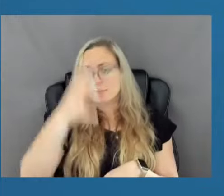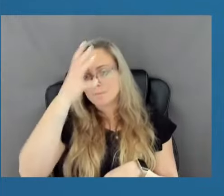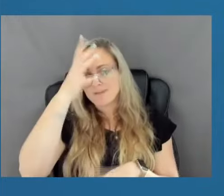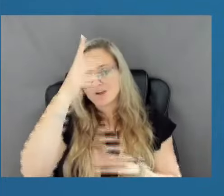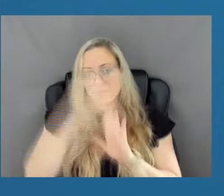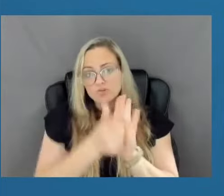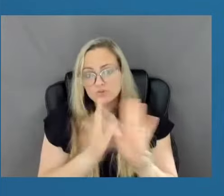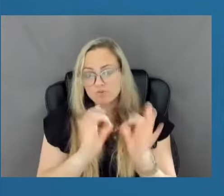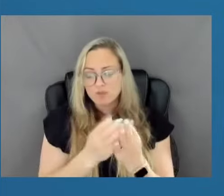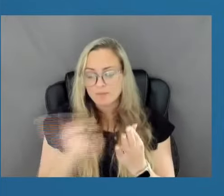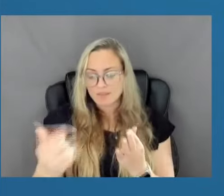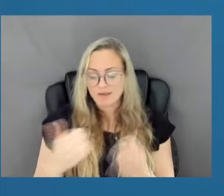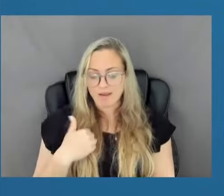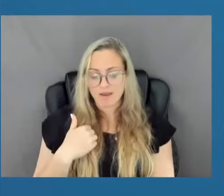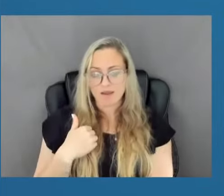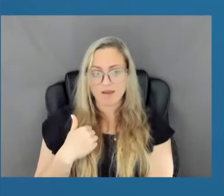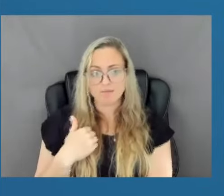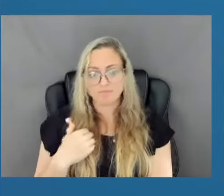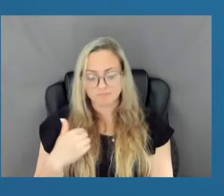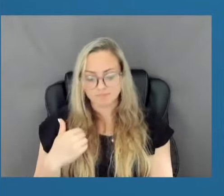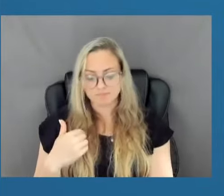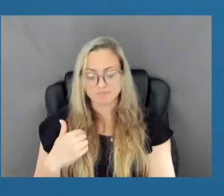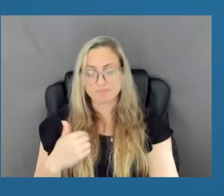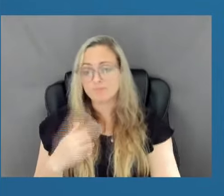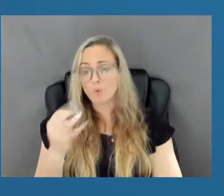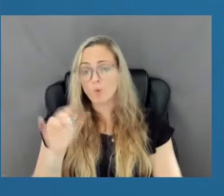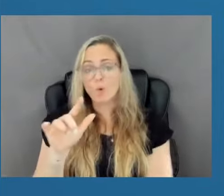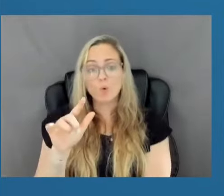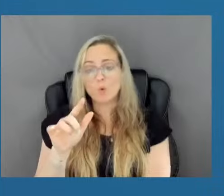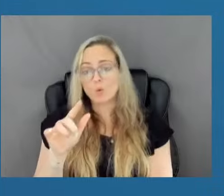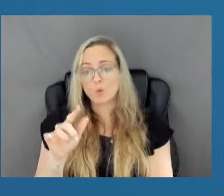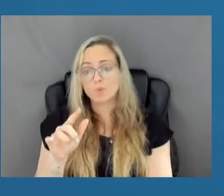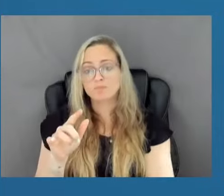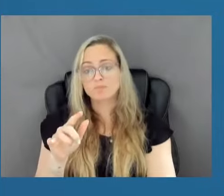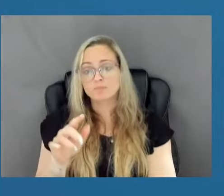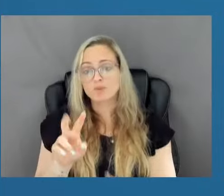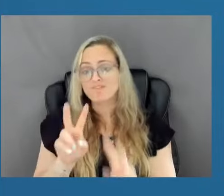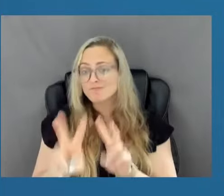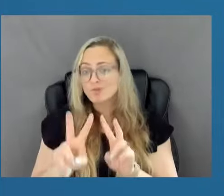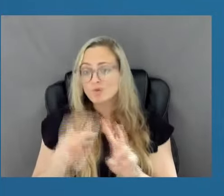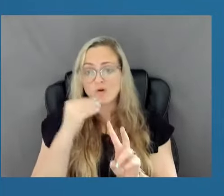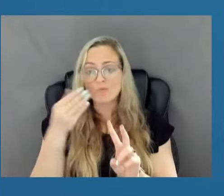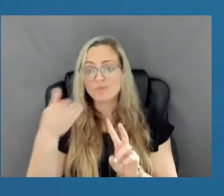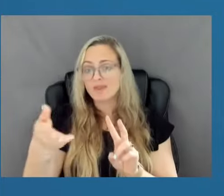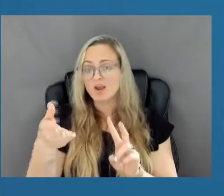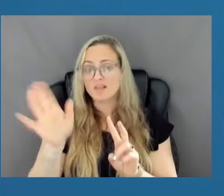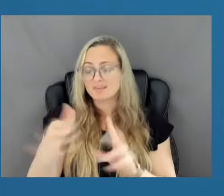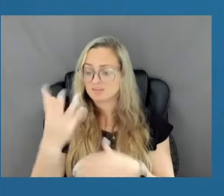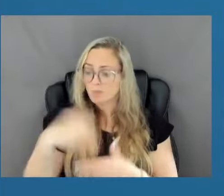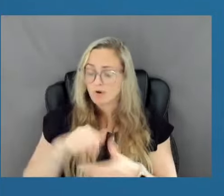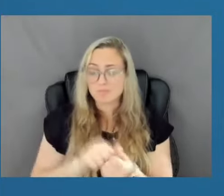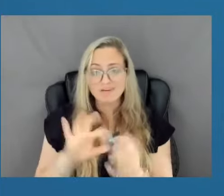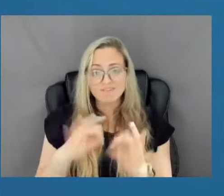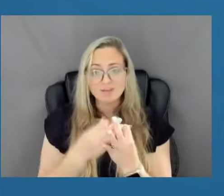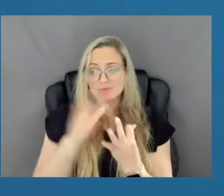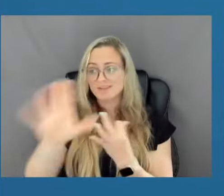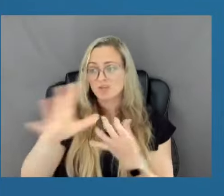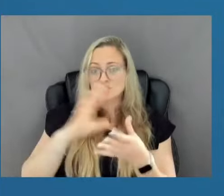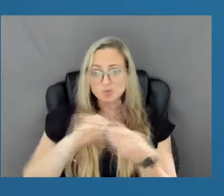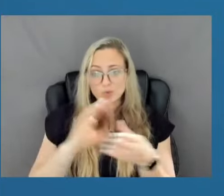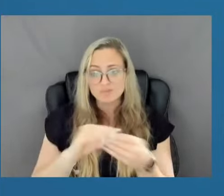a Hochul funeral home in this part of town. And this is part of my family story.